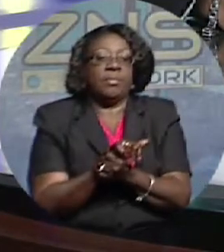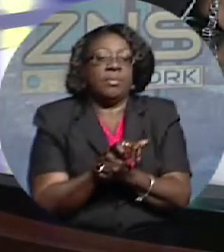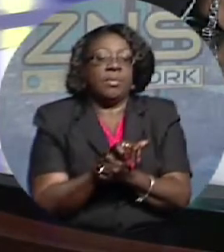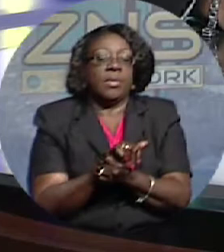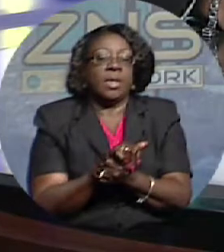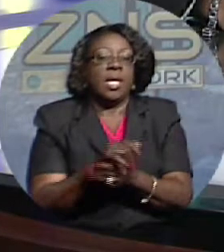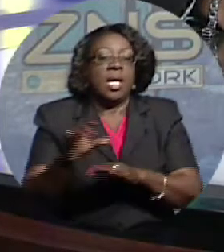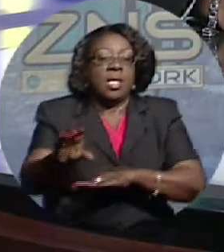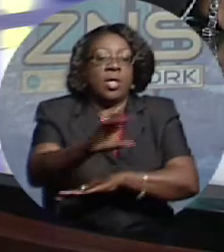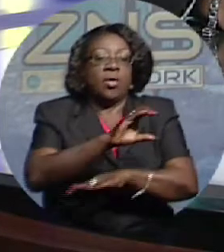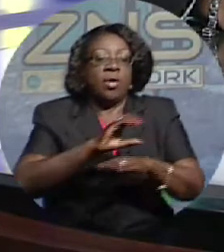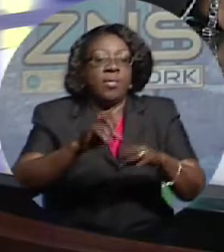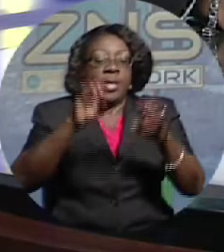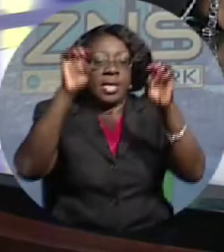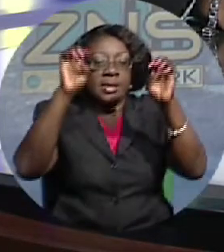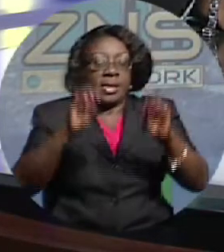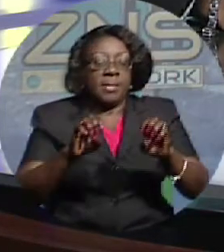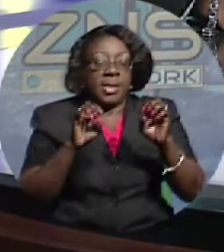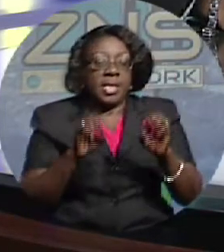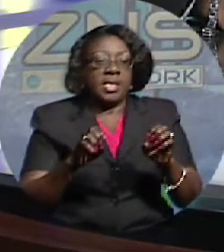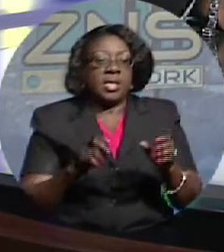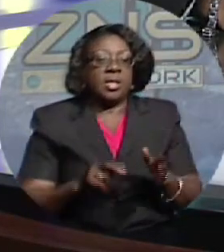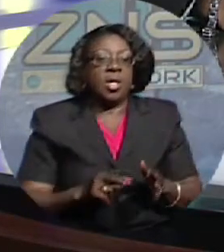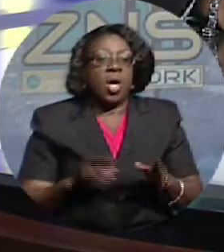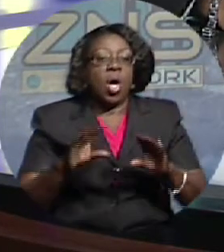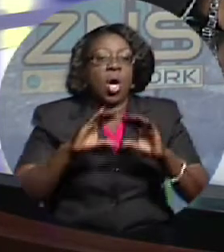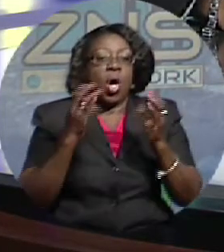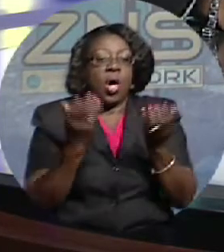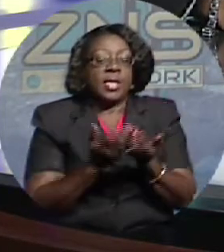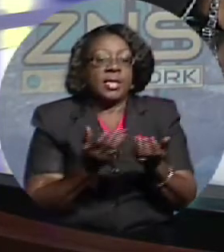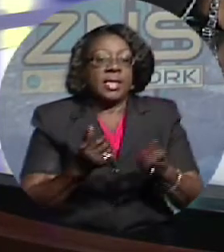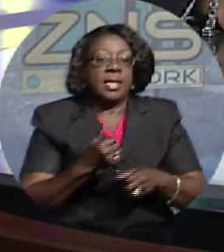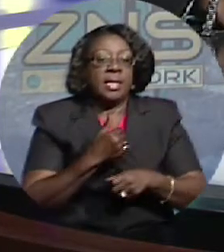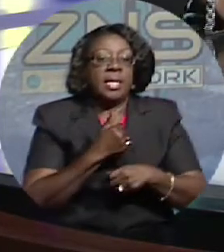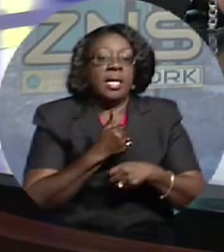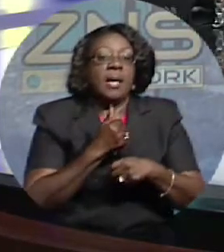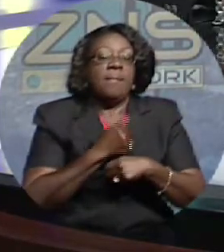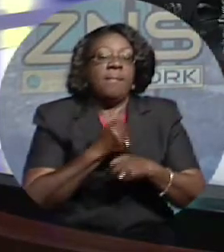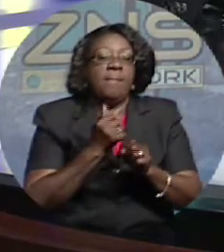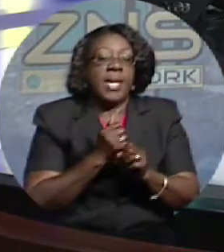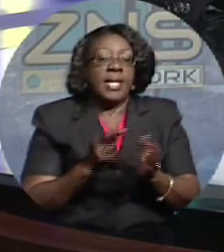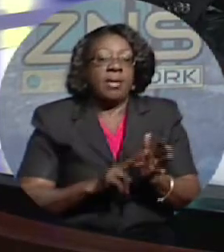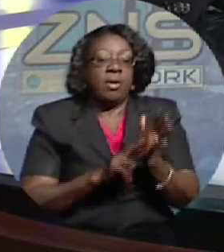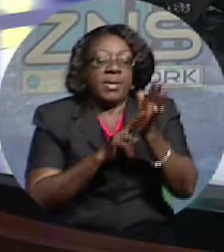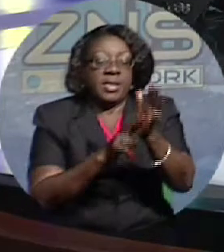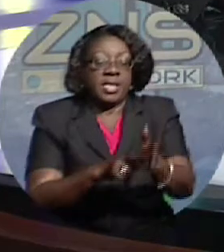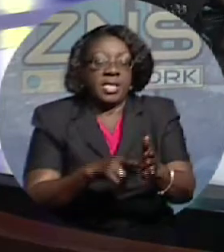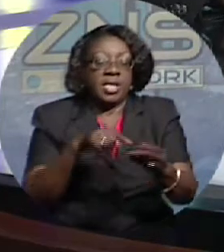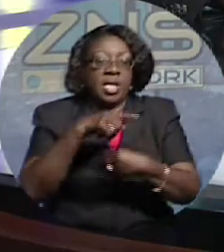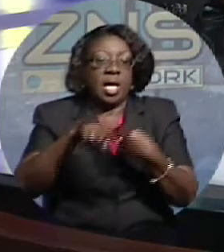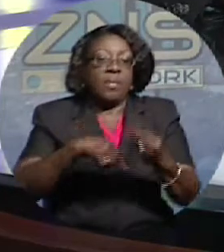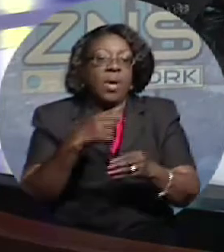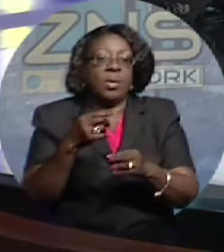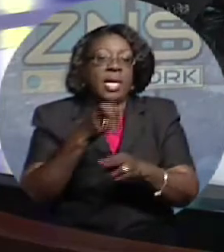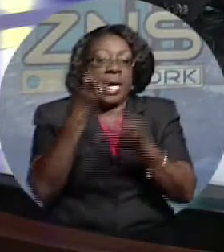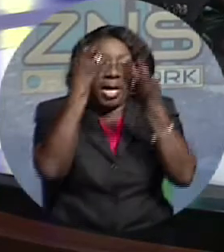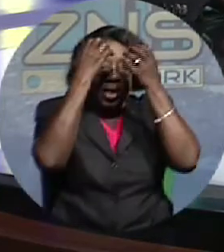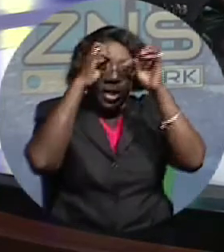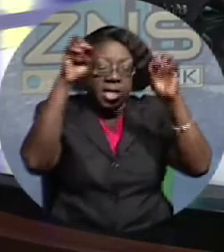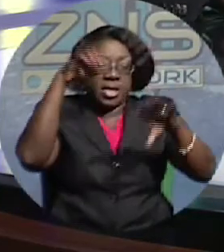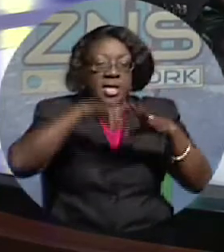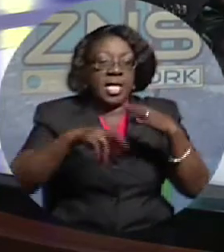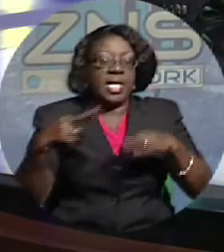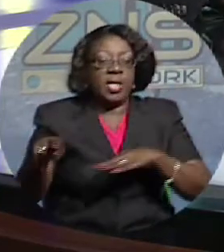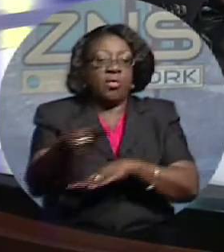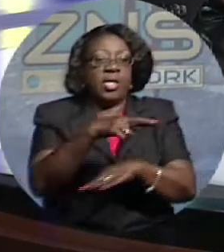The Caribbean Examination Council made a presentation on education and the systemic failure of education in the region, which prompted Prime Minister Perry Christie